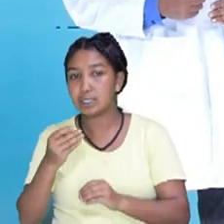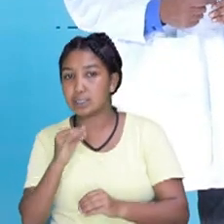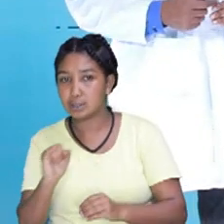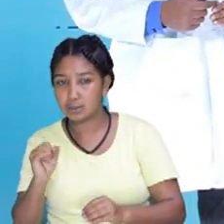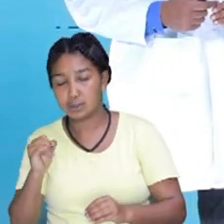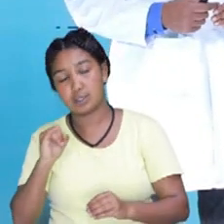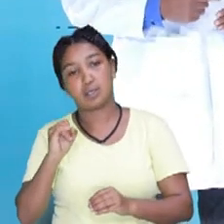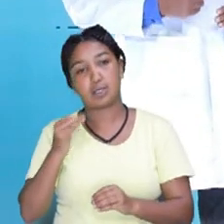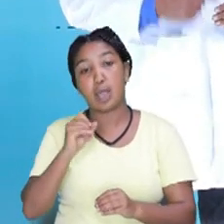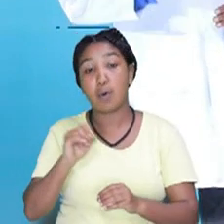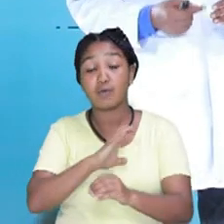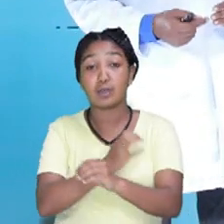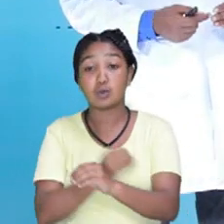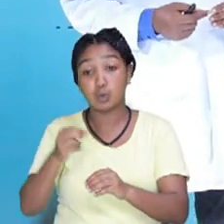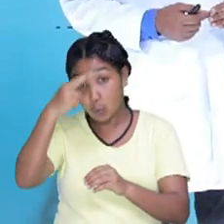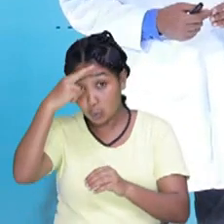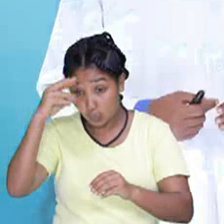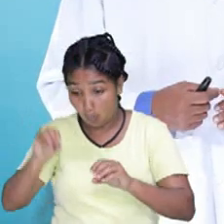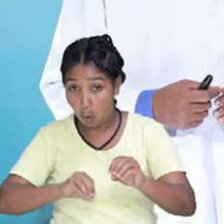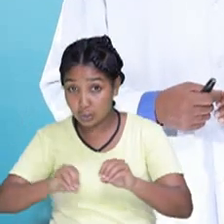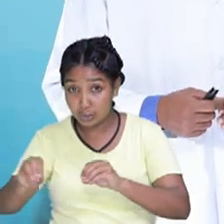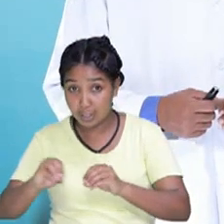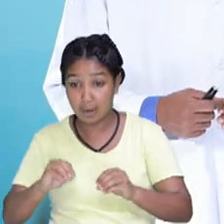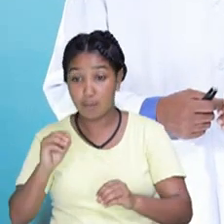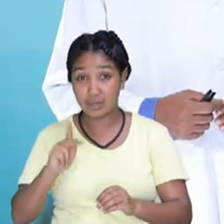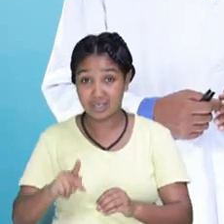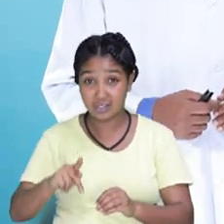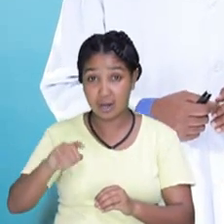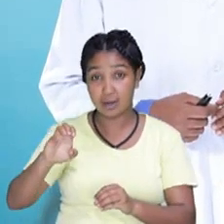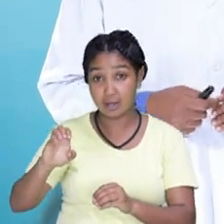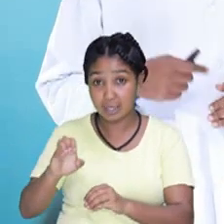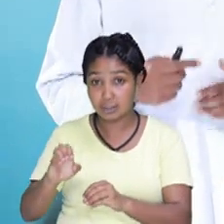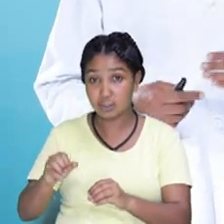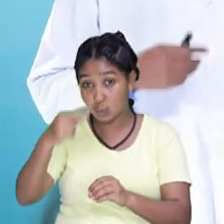of energy due to motion, and